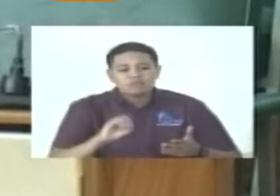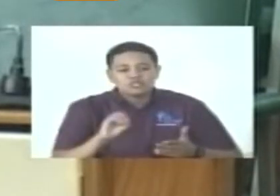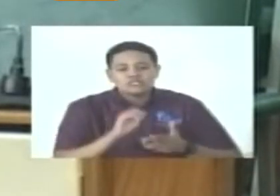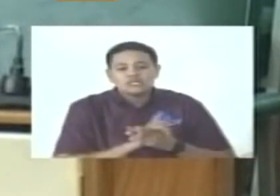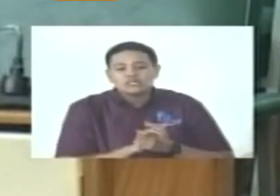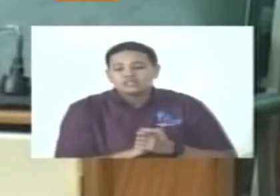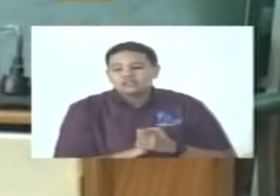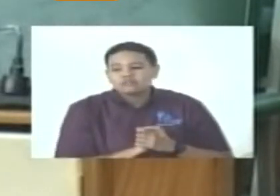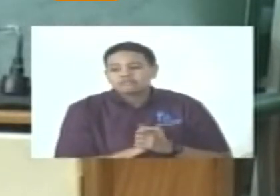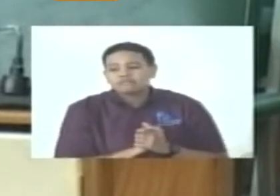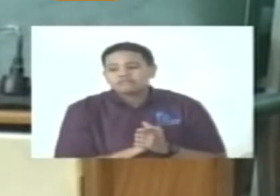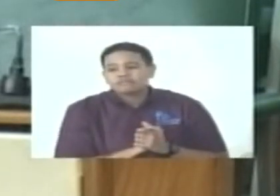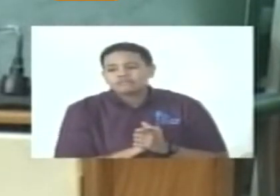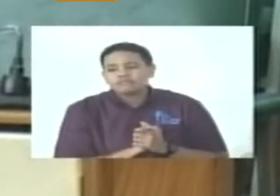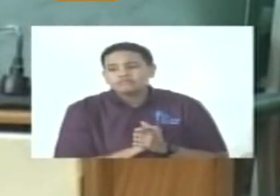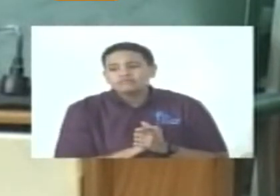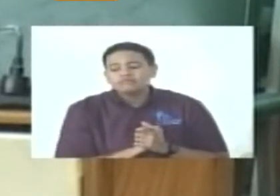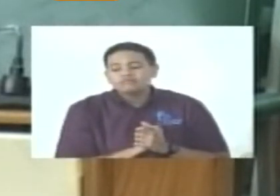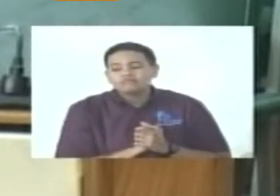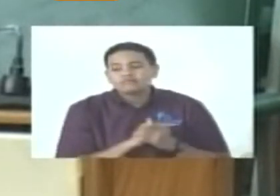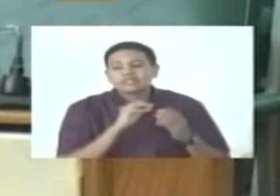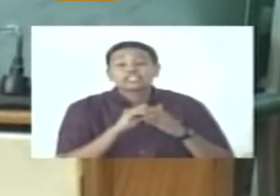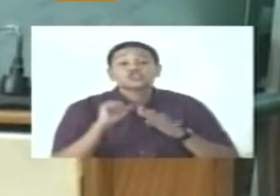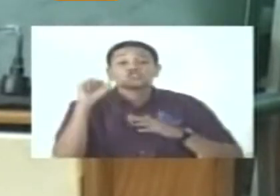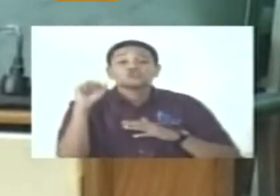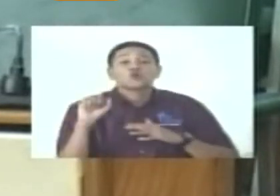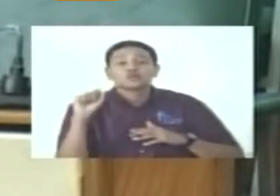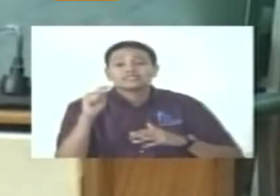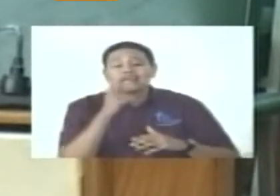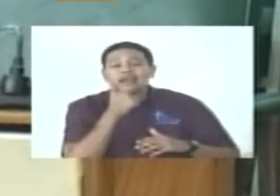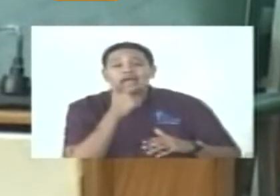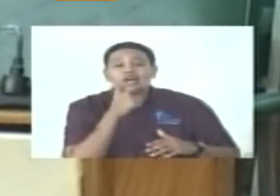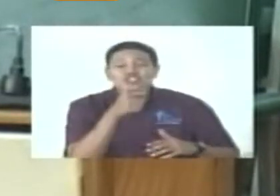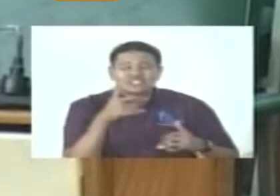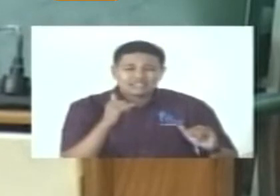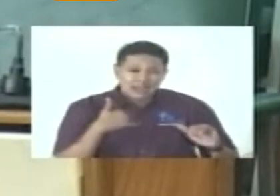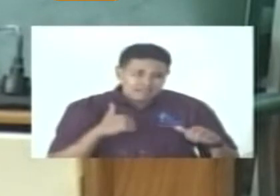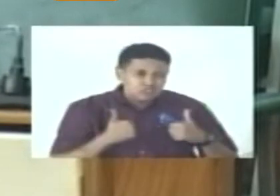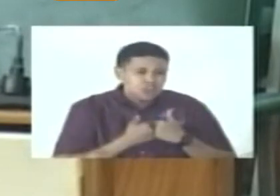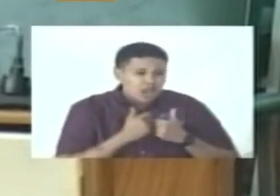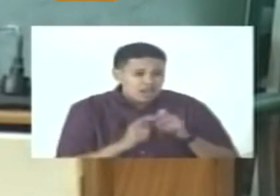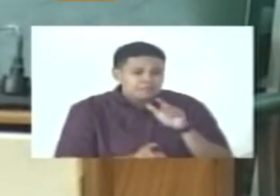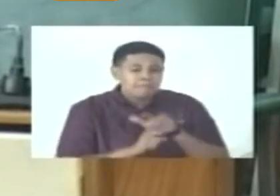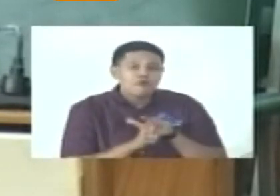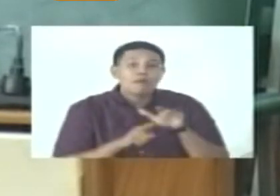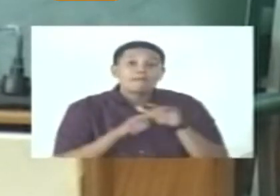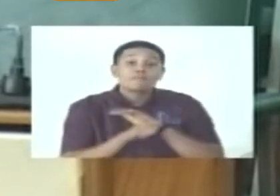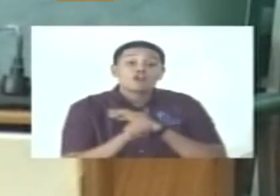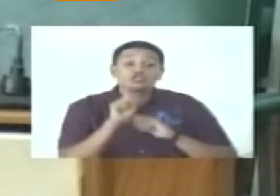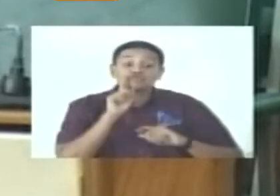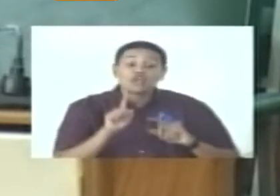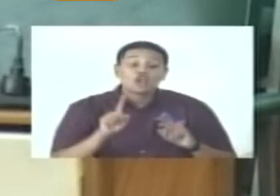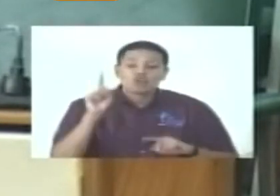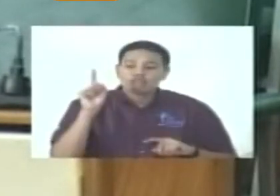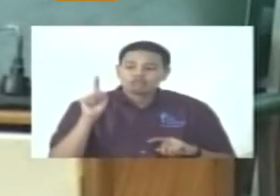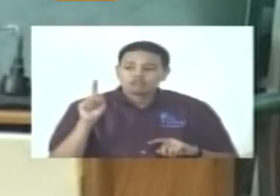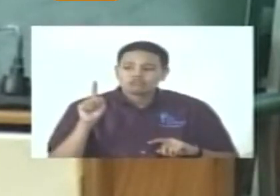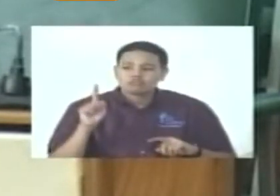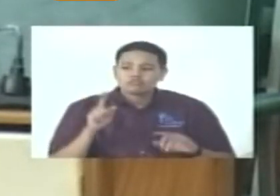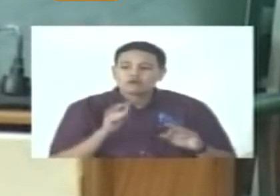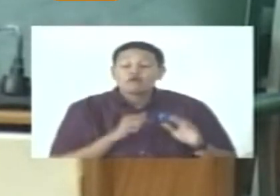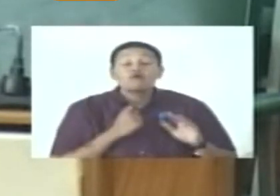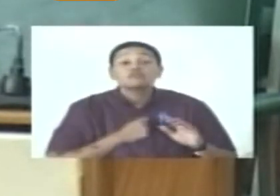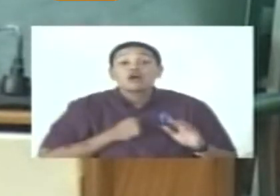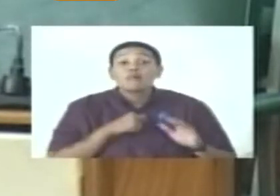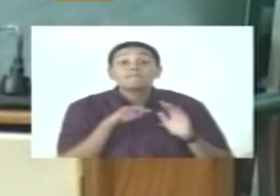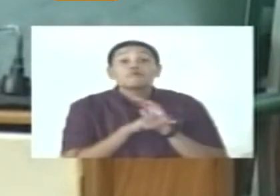37.5%, Mr. President. In Southern St. Andrew, you still have challenges. Murders are actually up by, no, apologies,